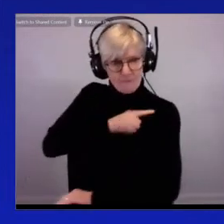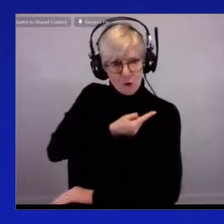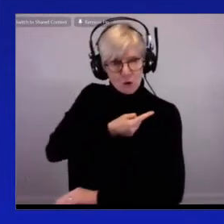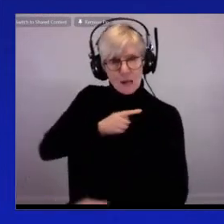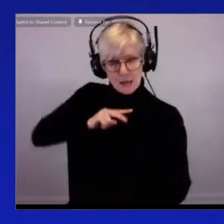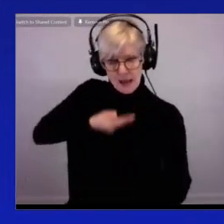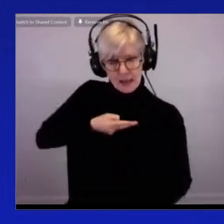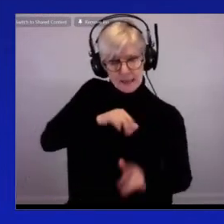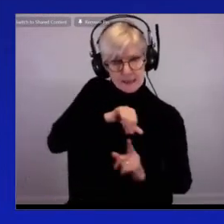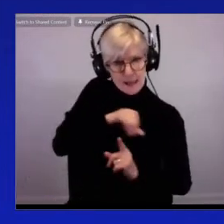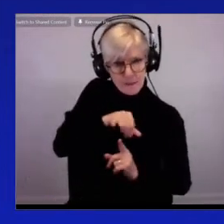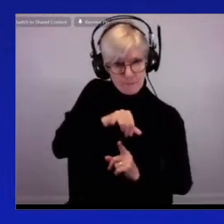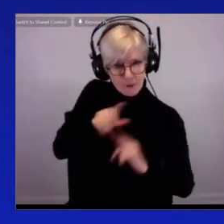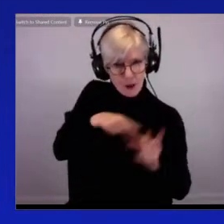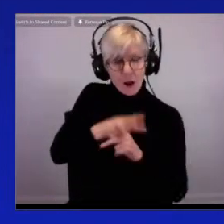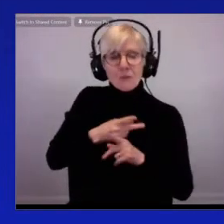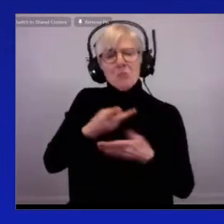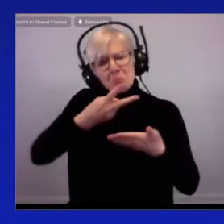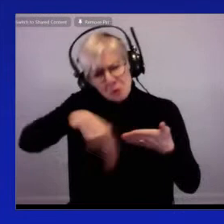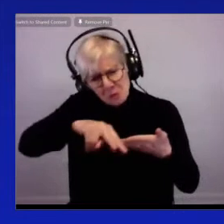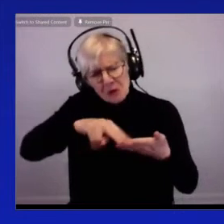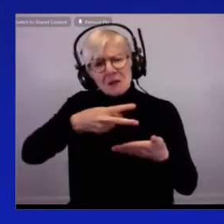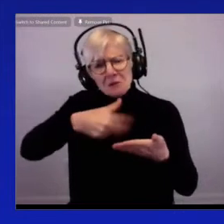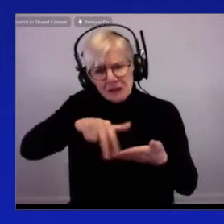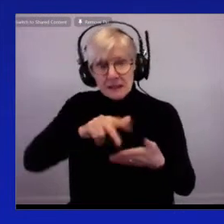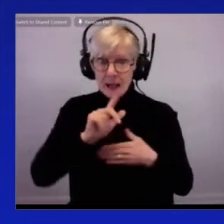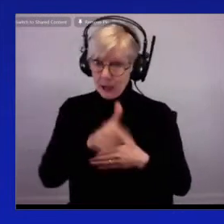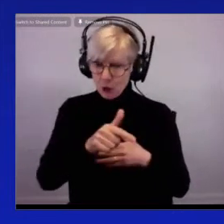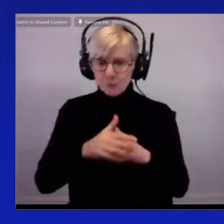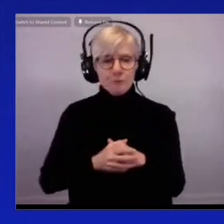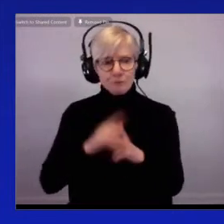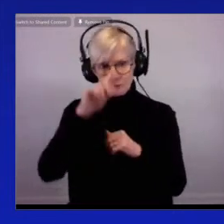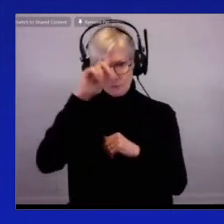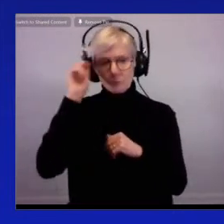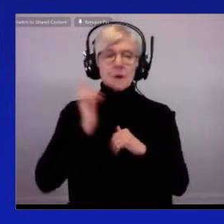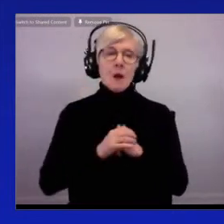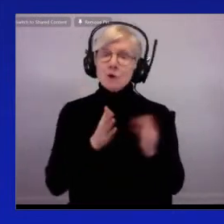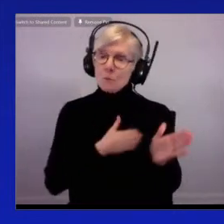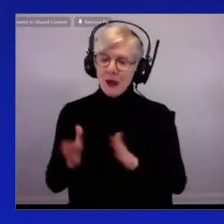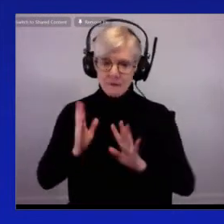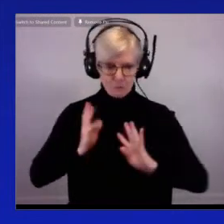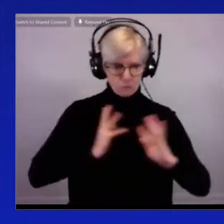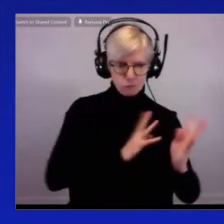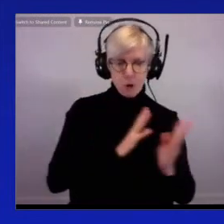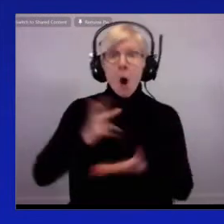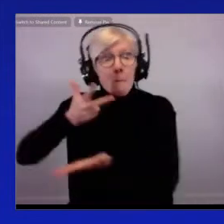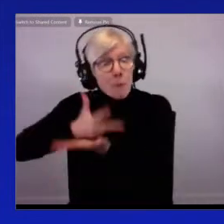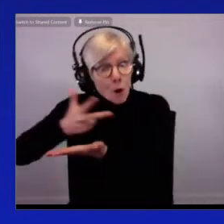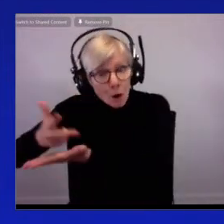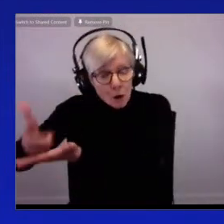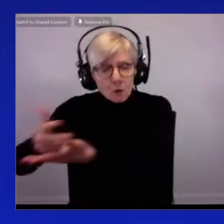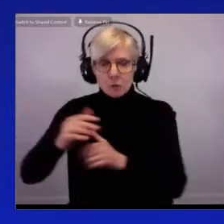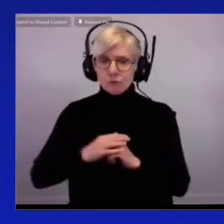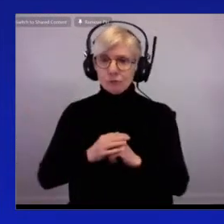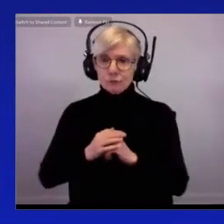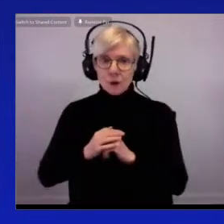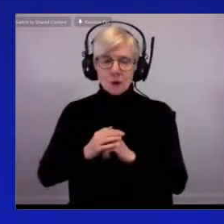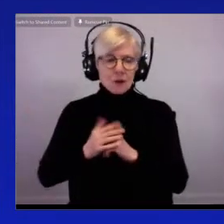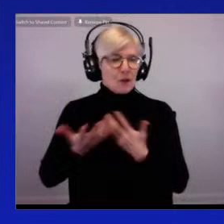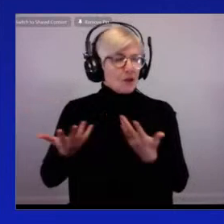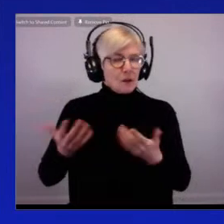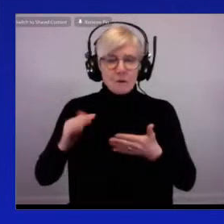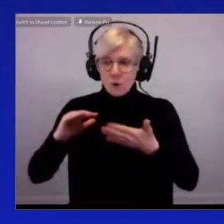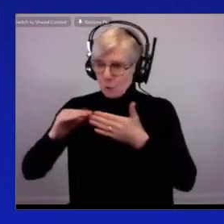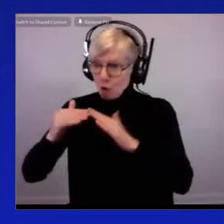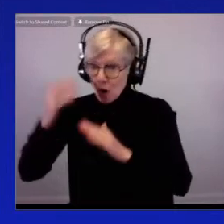dose several weeks later. We will also need to plan for traffic, parking logistics, both community